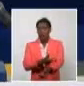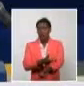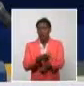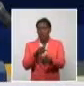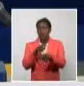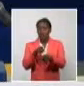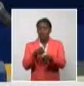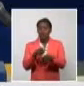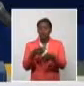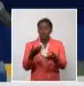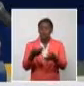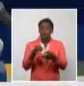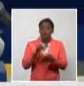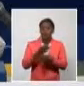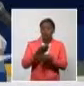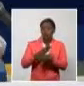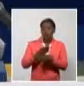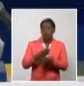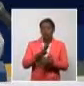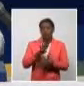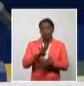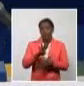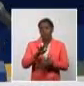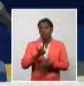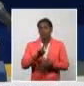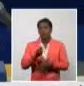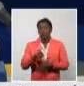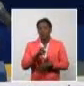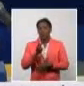40 years of age,